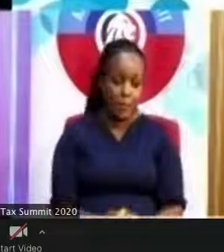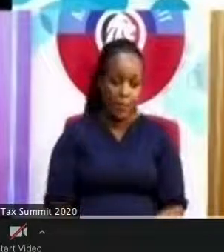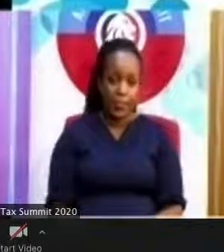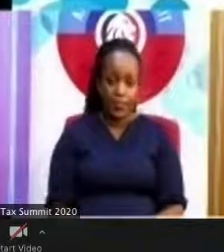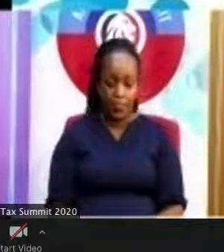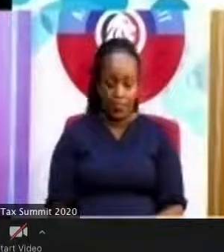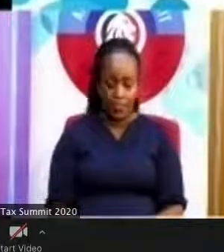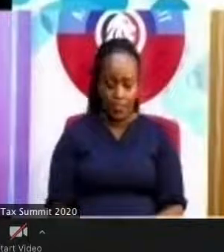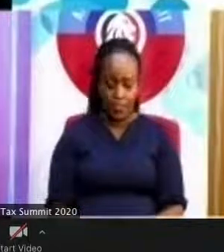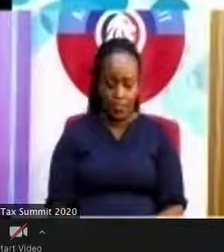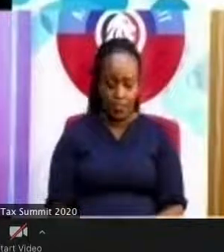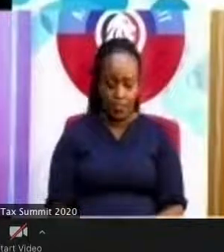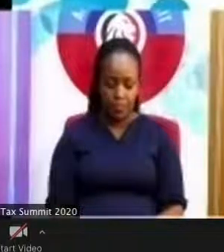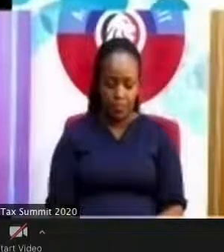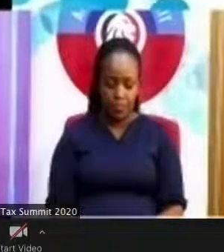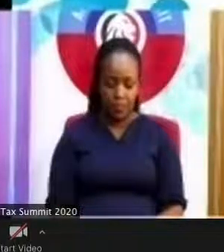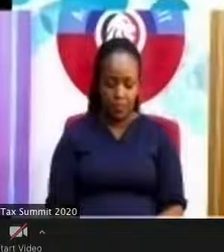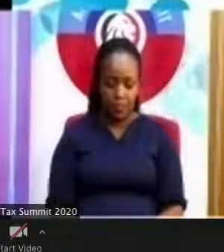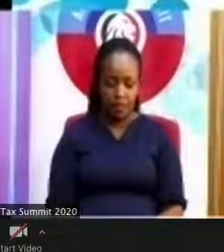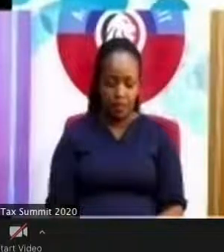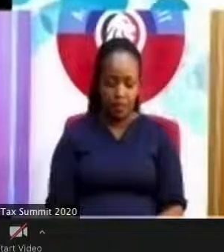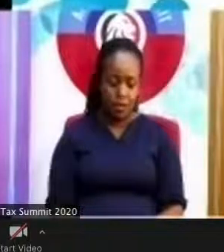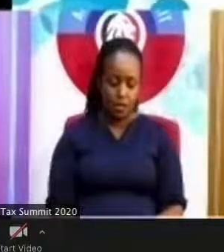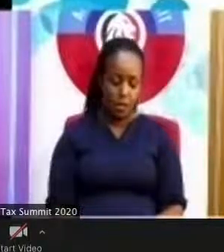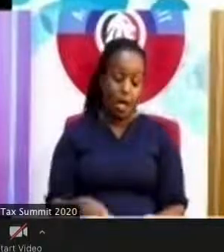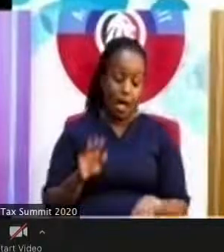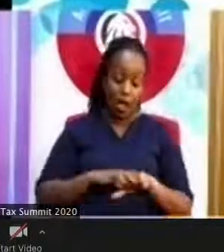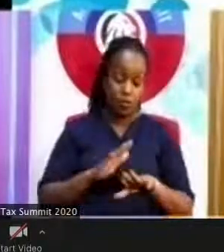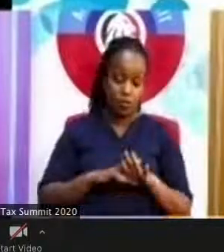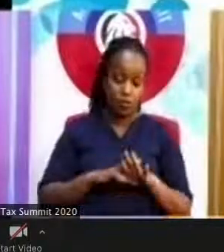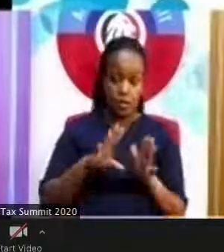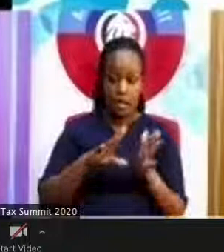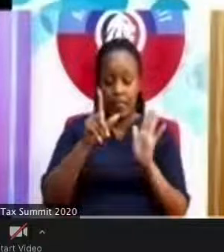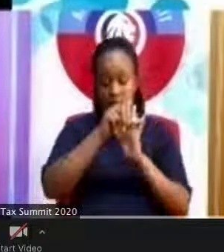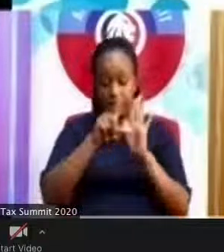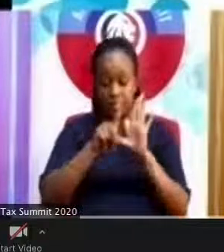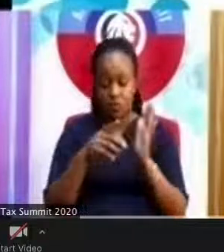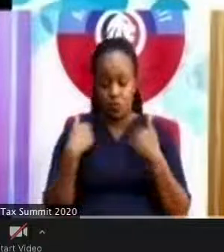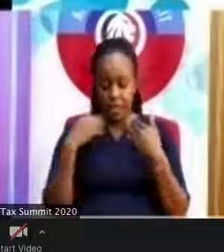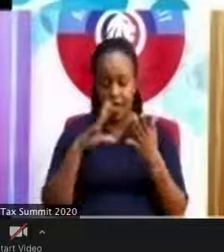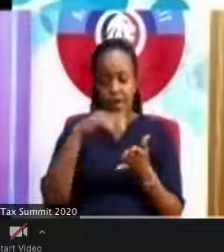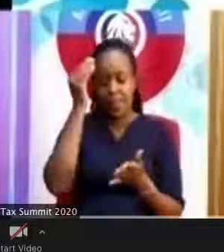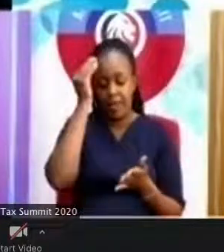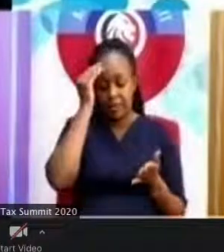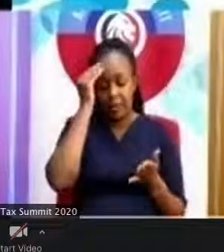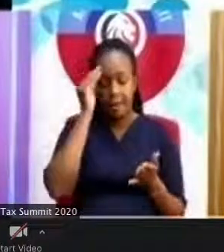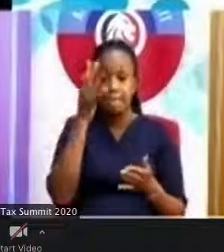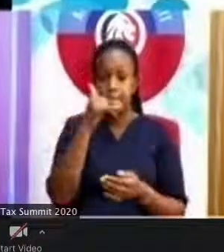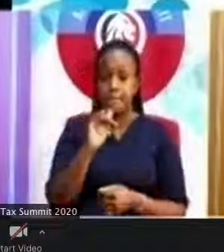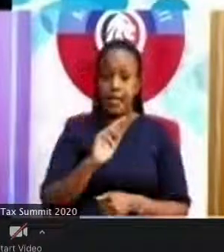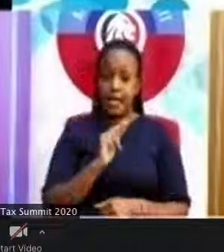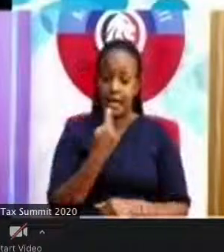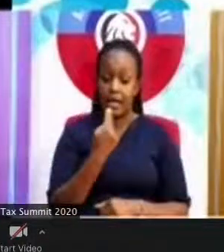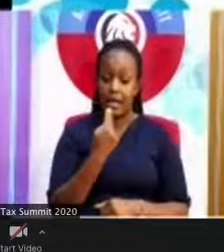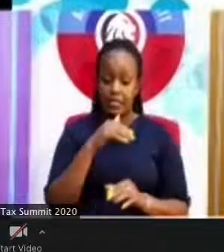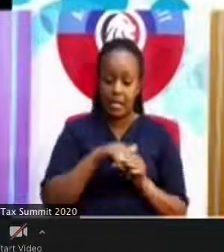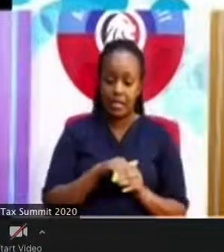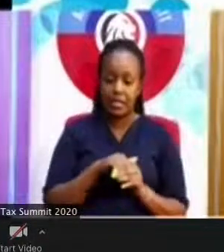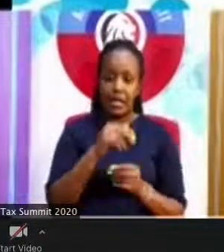Now, a very good lesson had been learned by us in Nigeria with respect